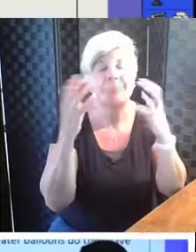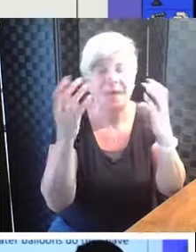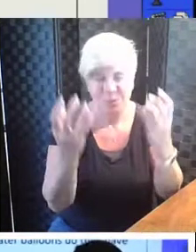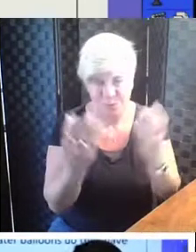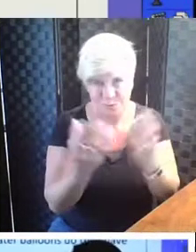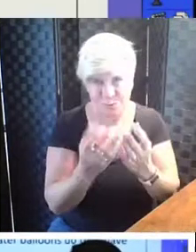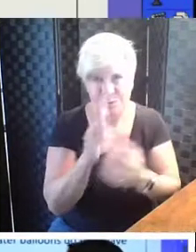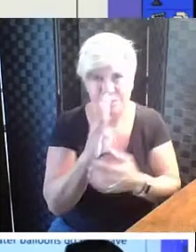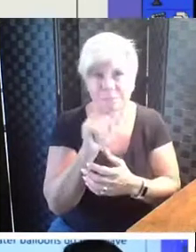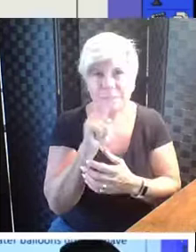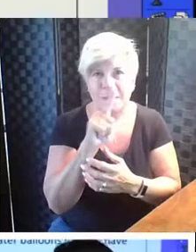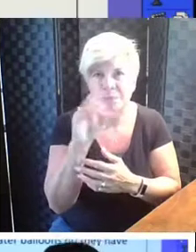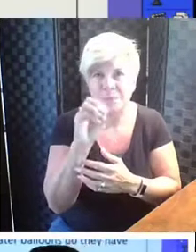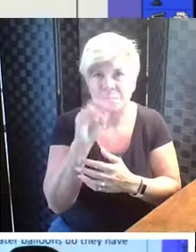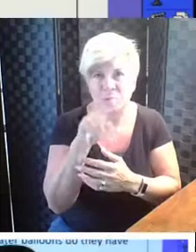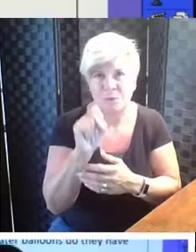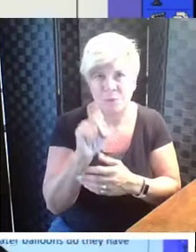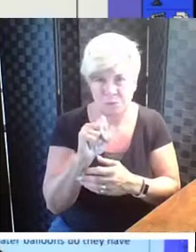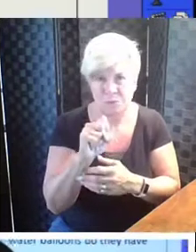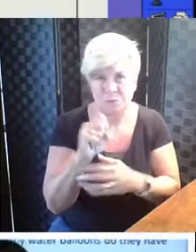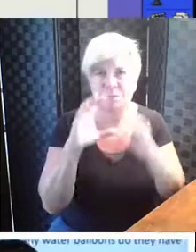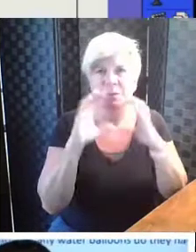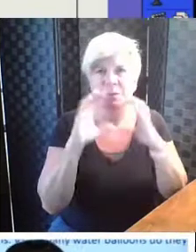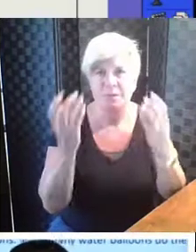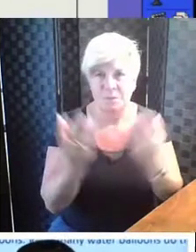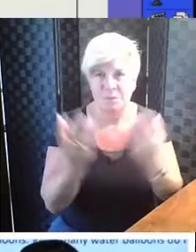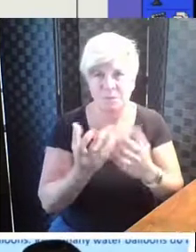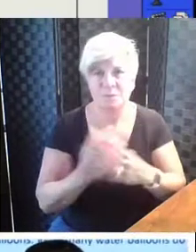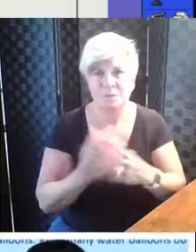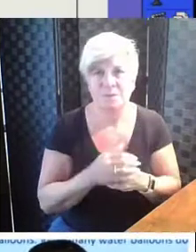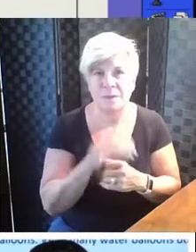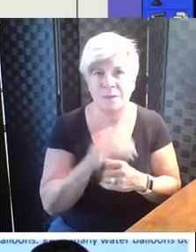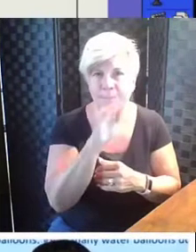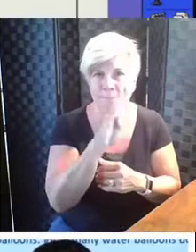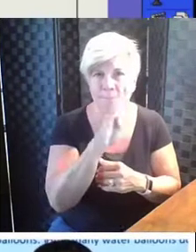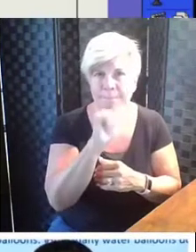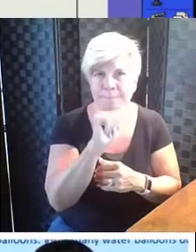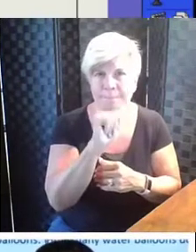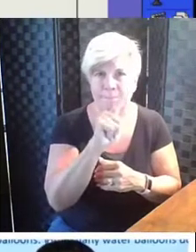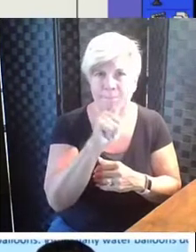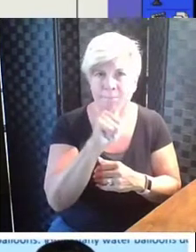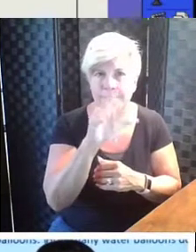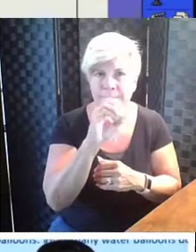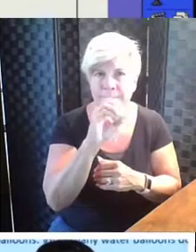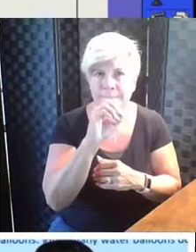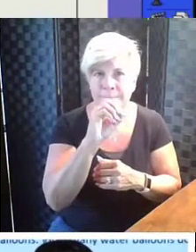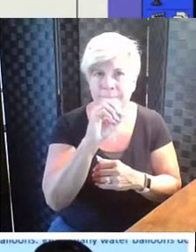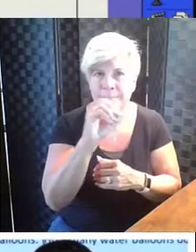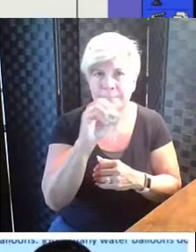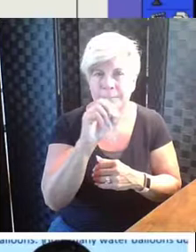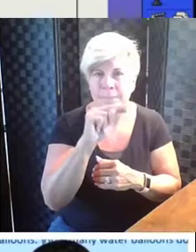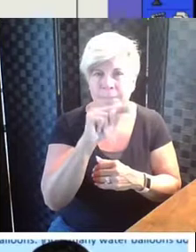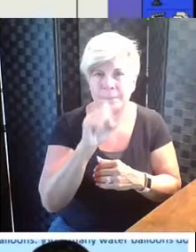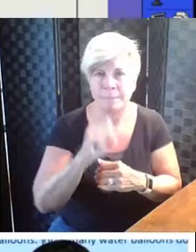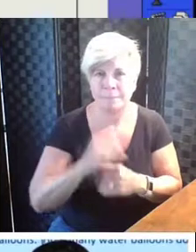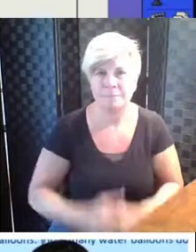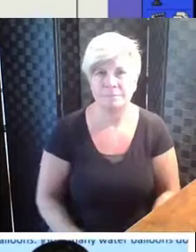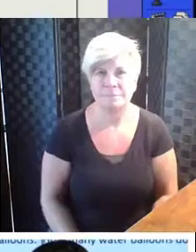balloons, right? So I'm going to label my answer 18